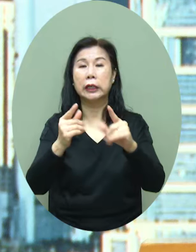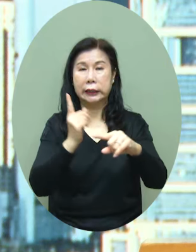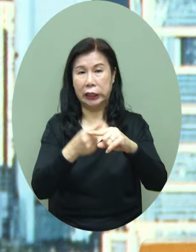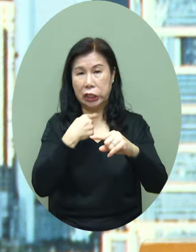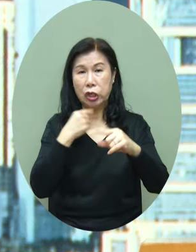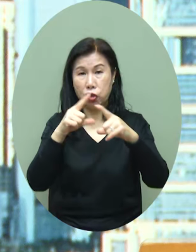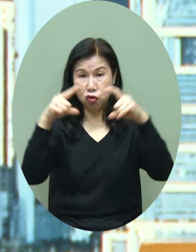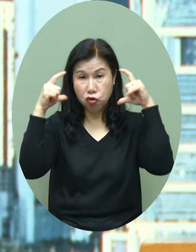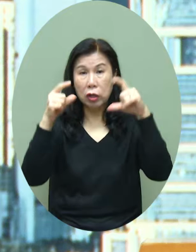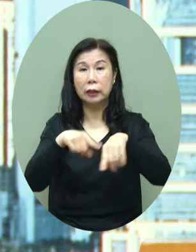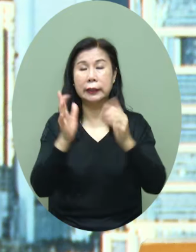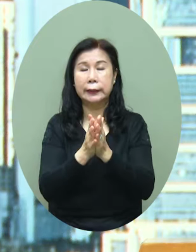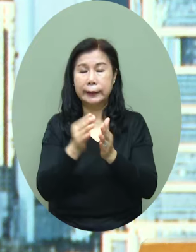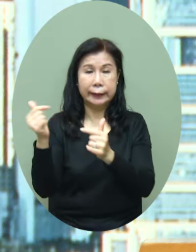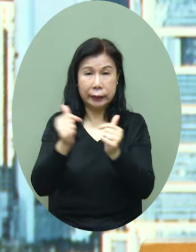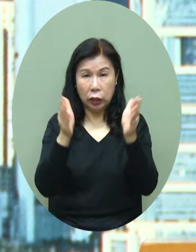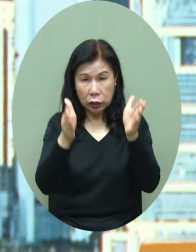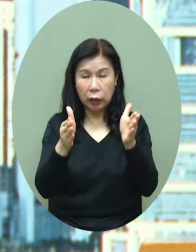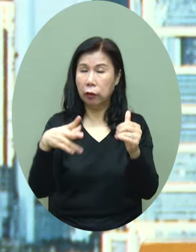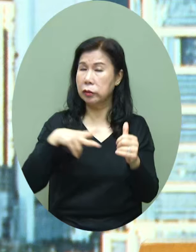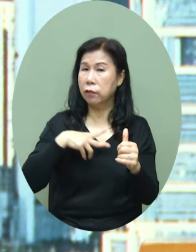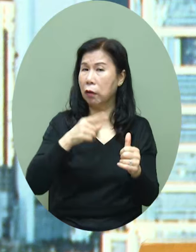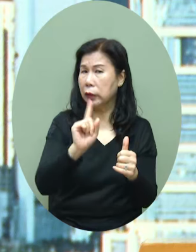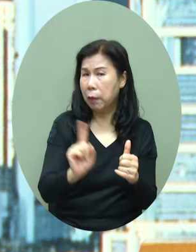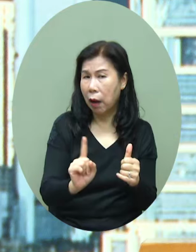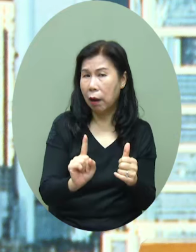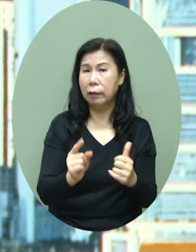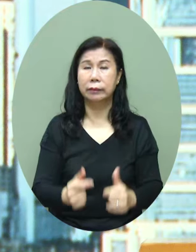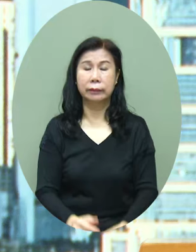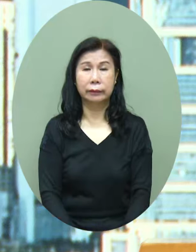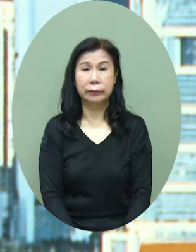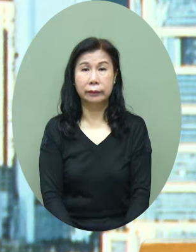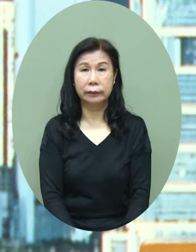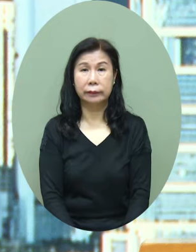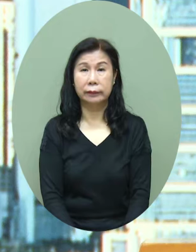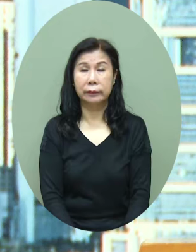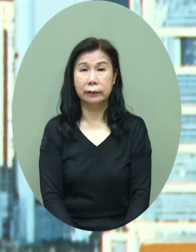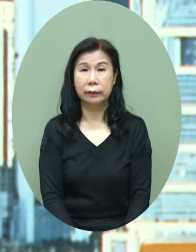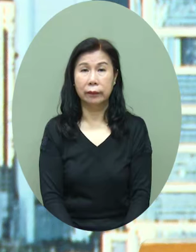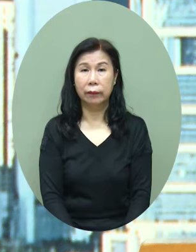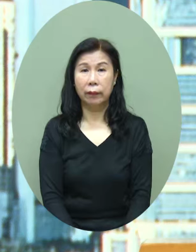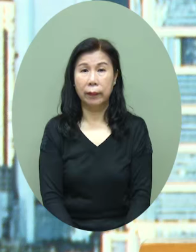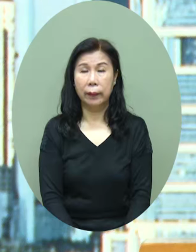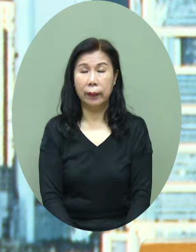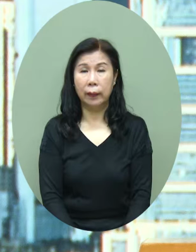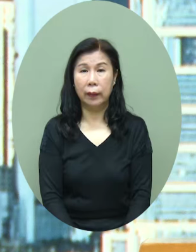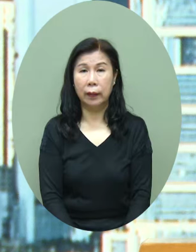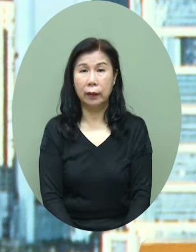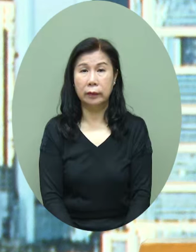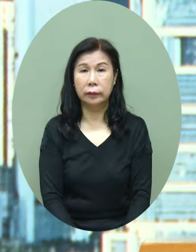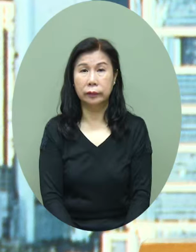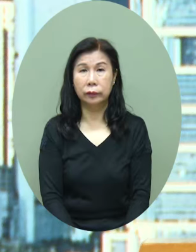situation, including some analysis of the imported cases, so